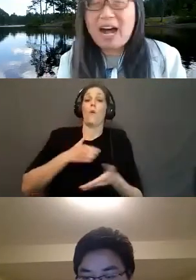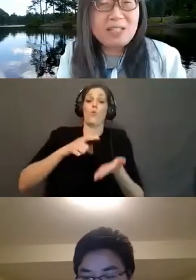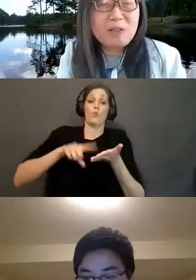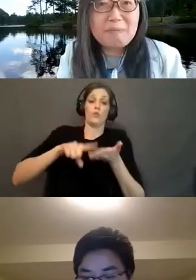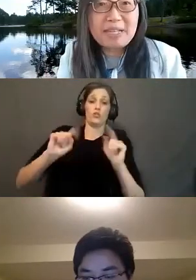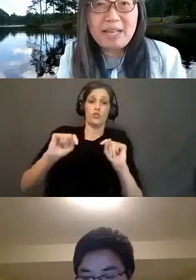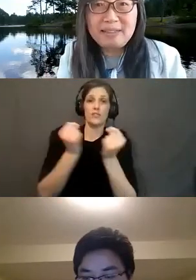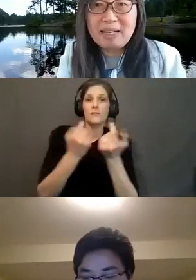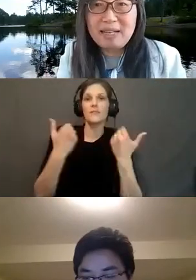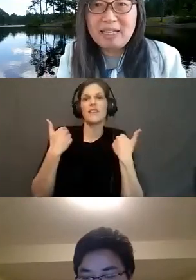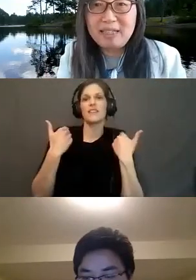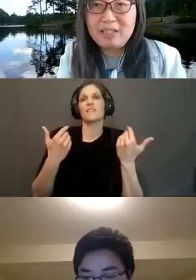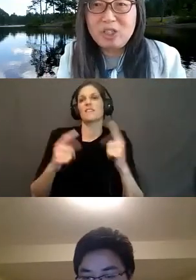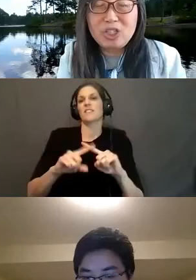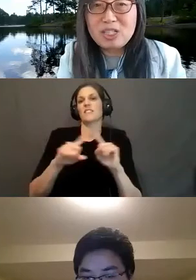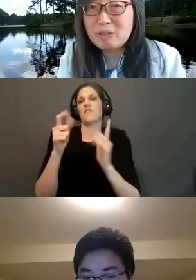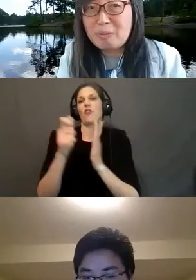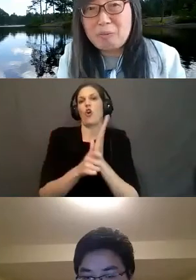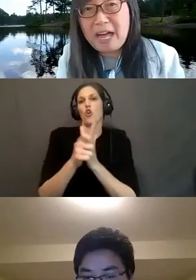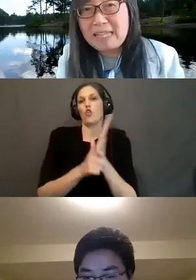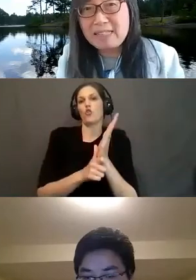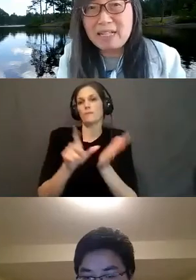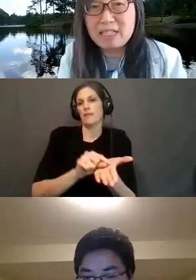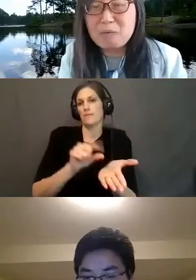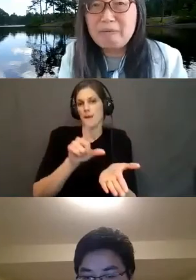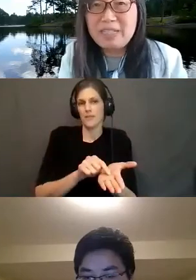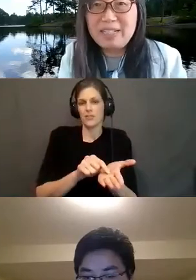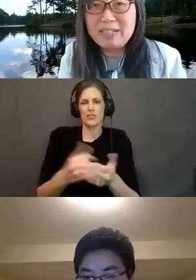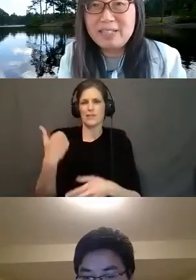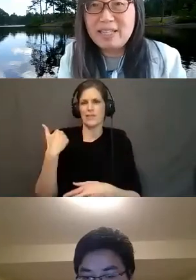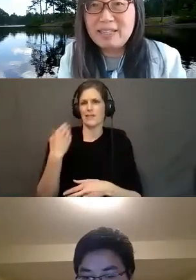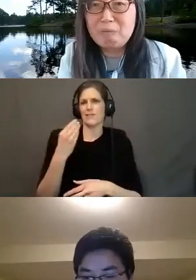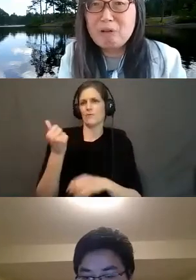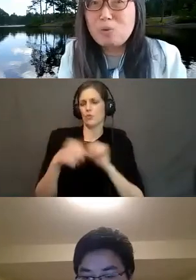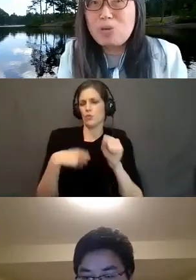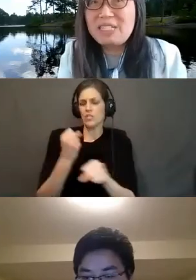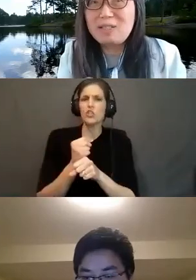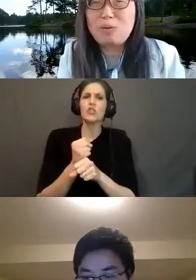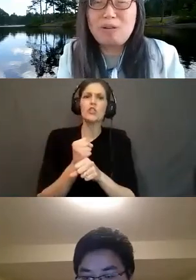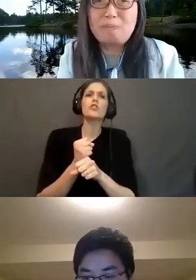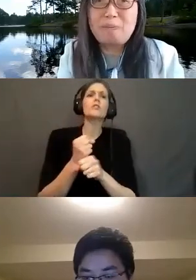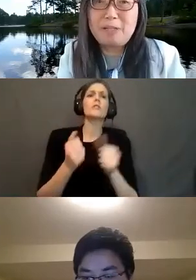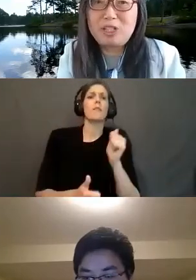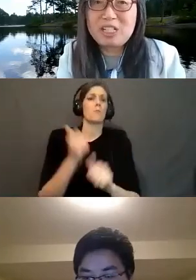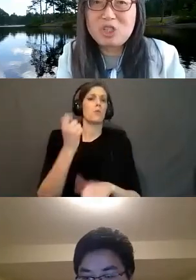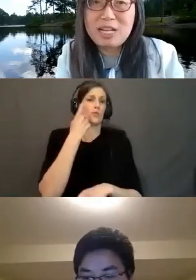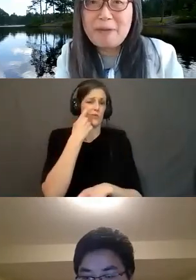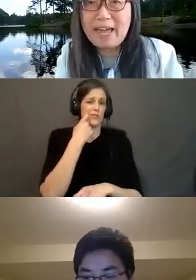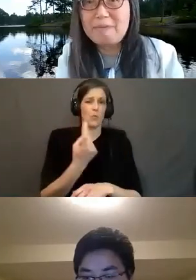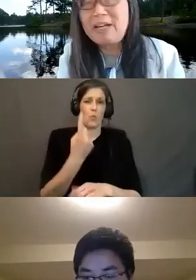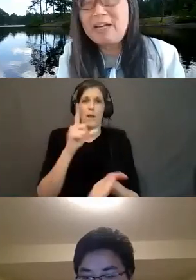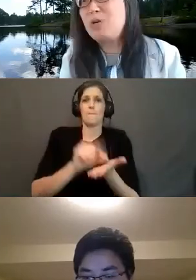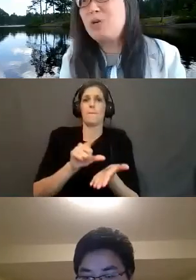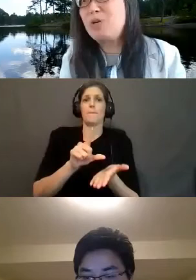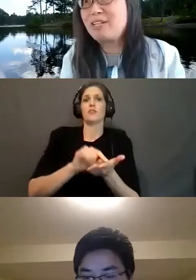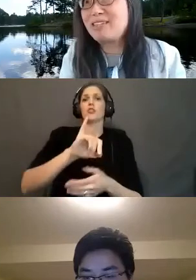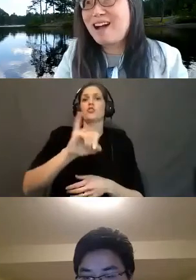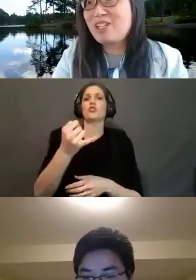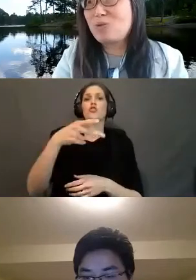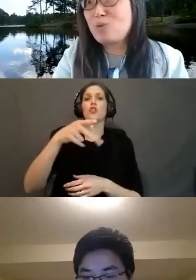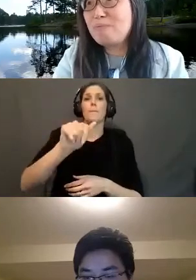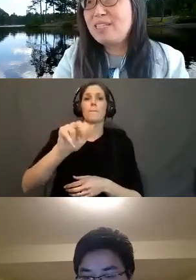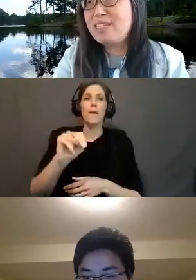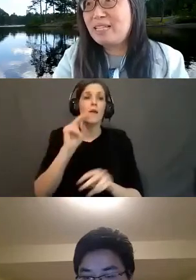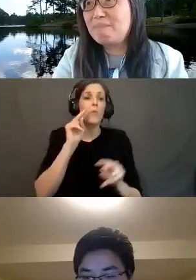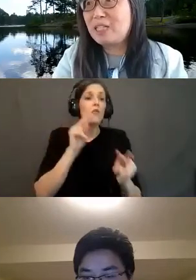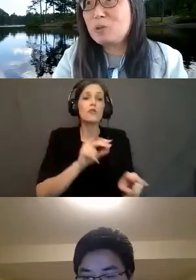of articles coming out in just the past couple of years. And the most recent one was published in JPAM, in which we look at not